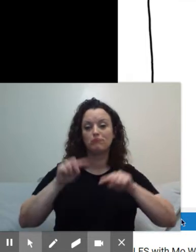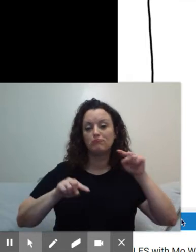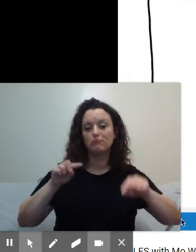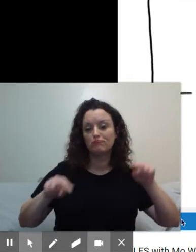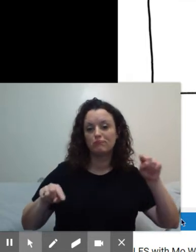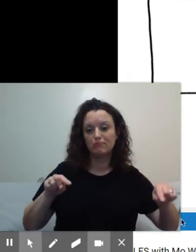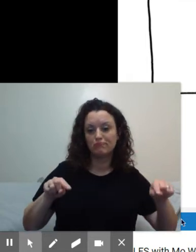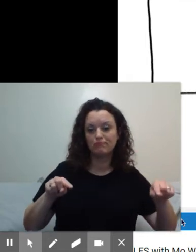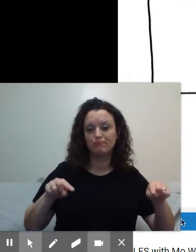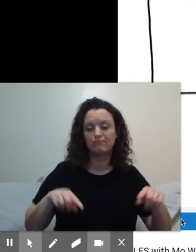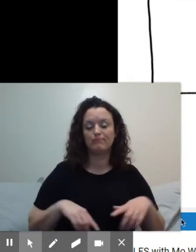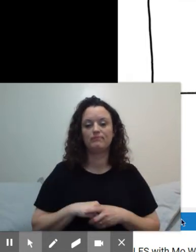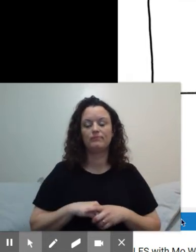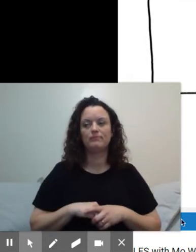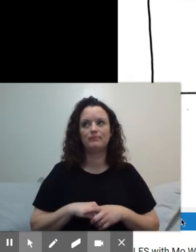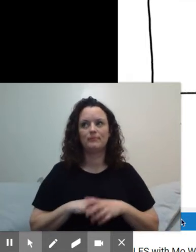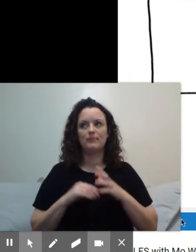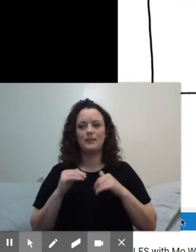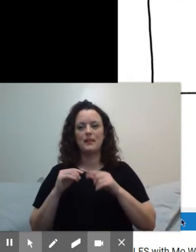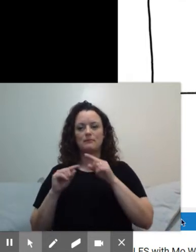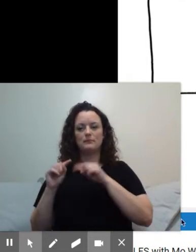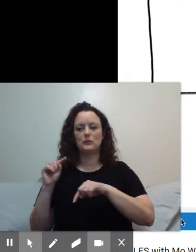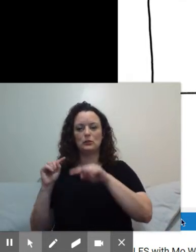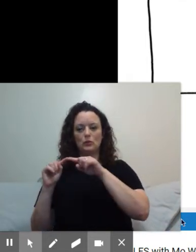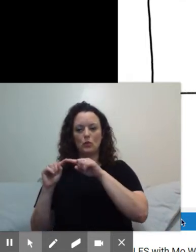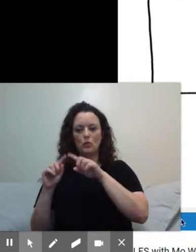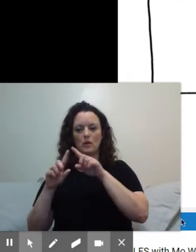than even a circle or a triangle, I would think.